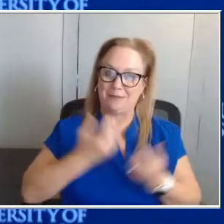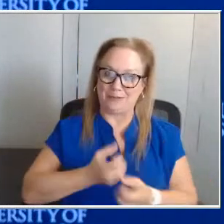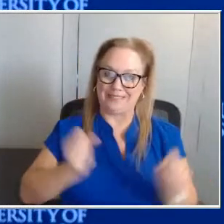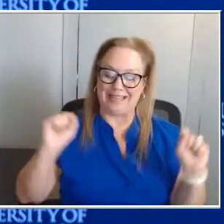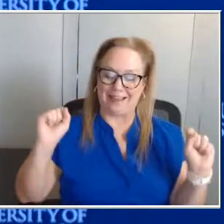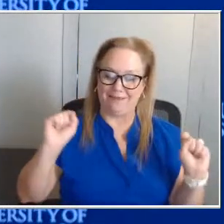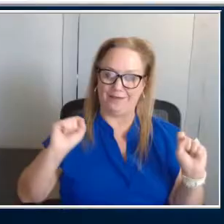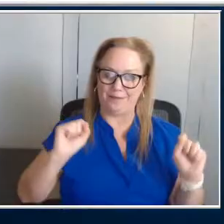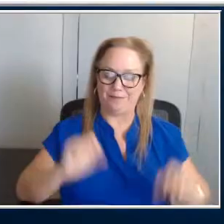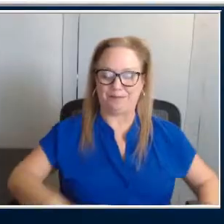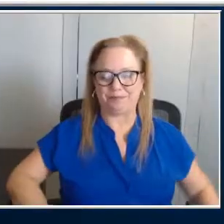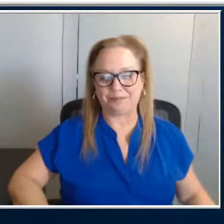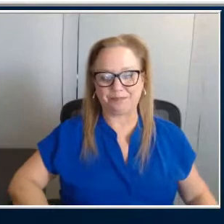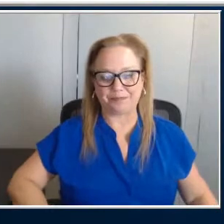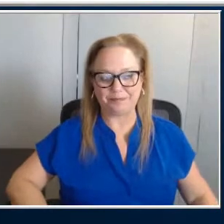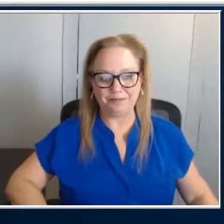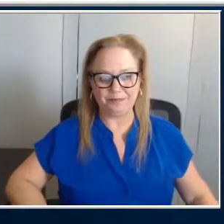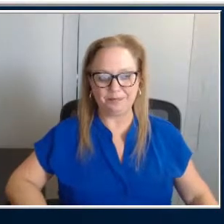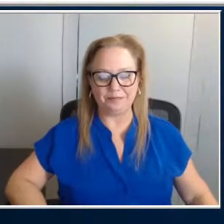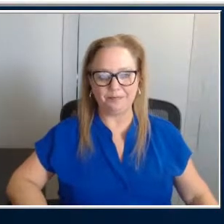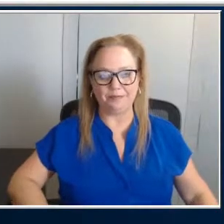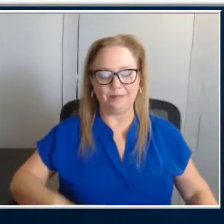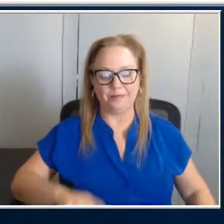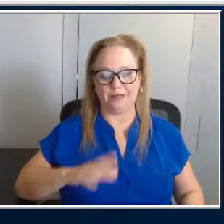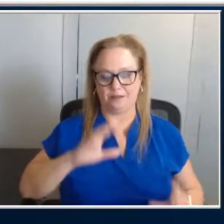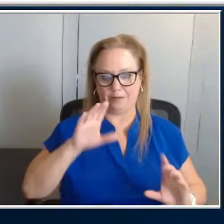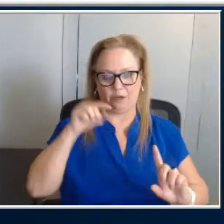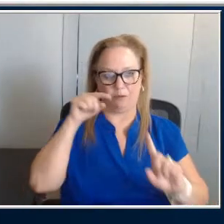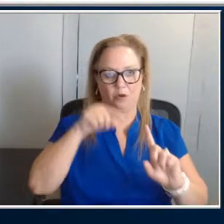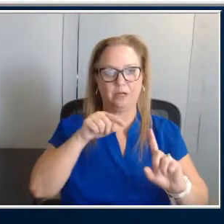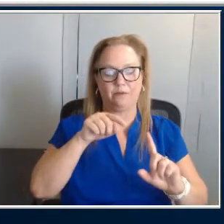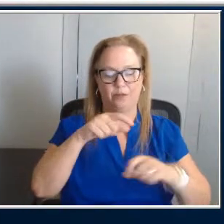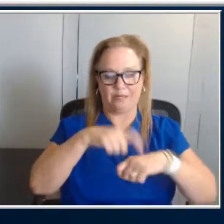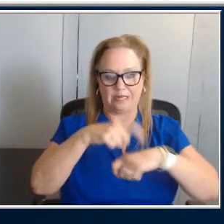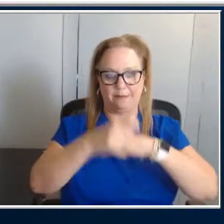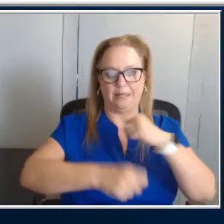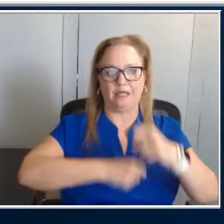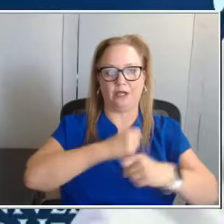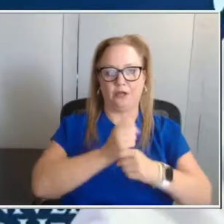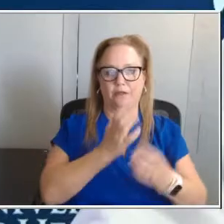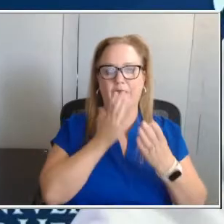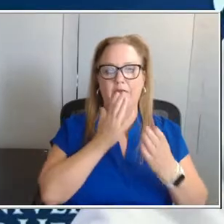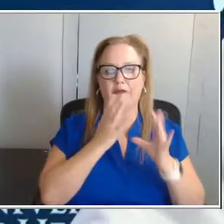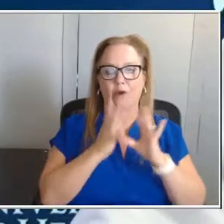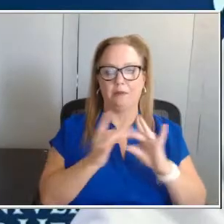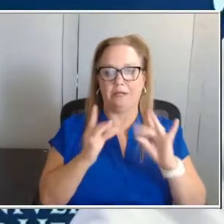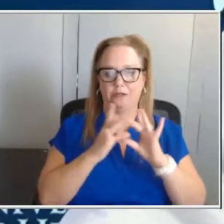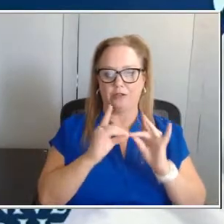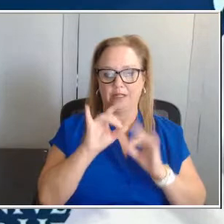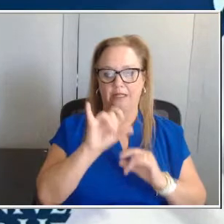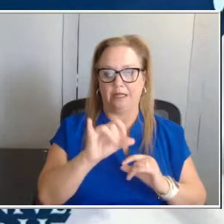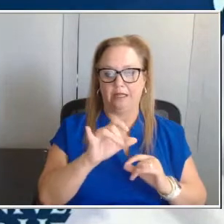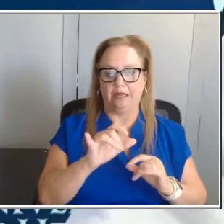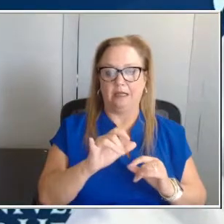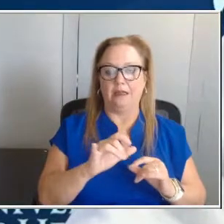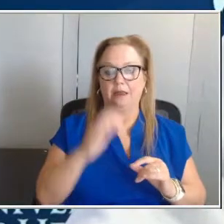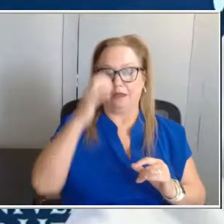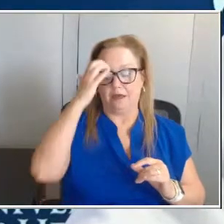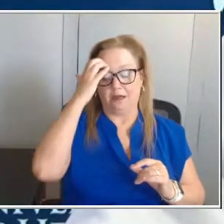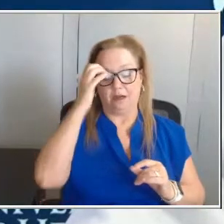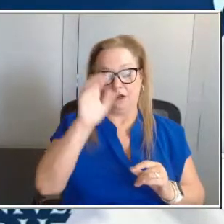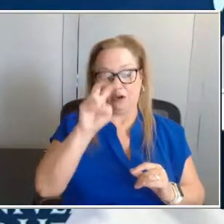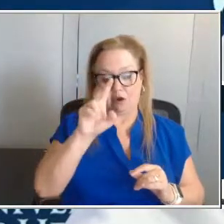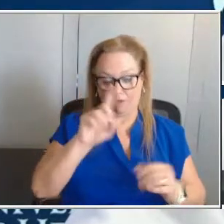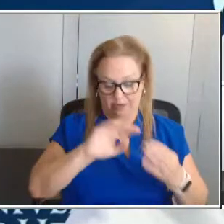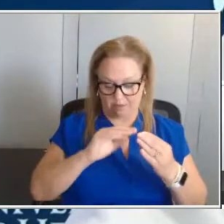winter. Hawk, I think you make a great point about seasonality. Thank you. And here's what we know. COVID numbers are low right